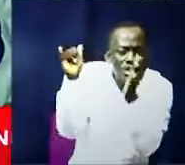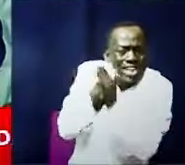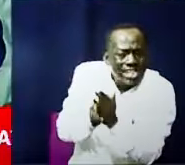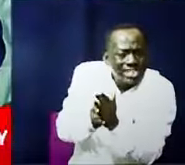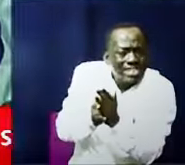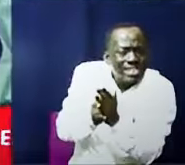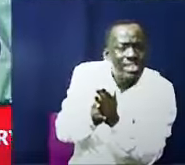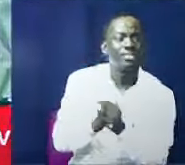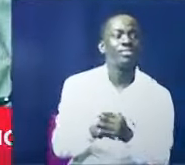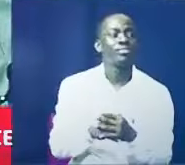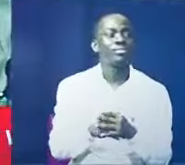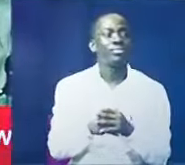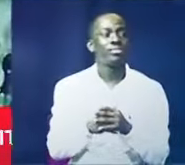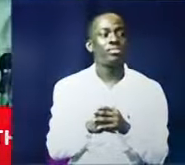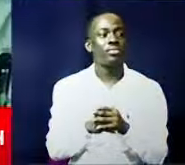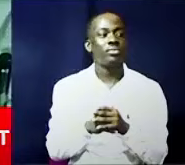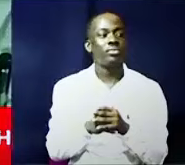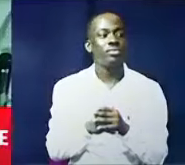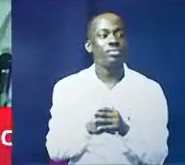supplicant before